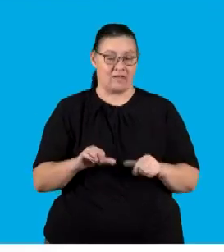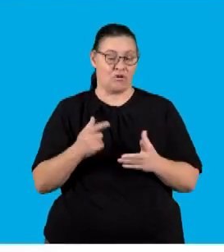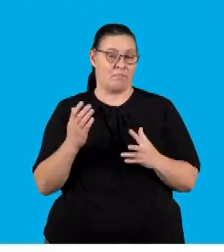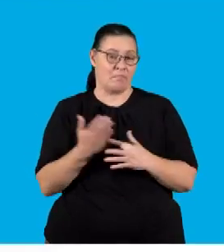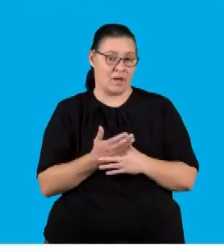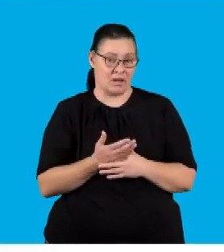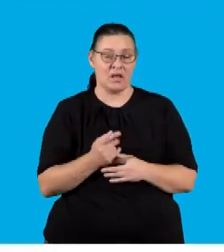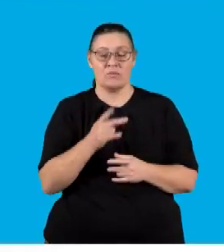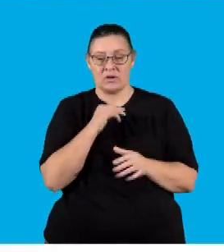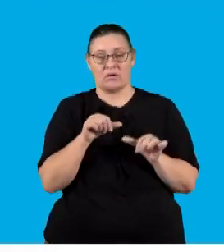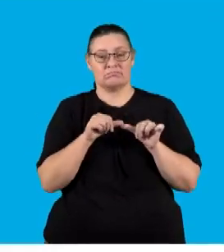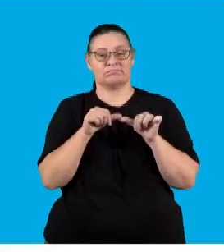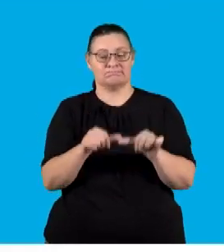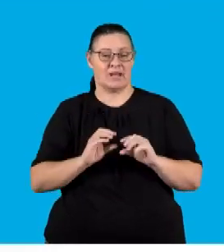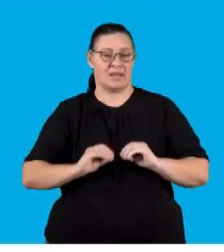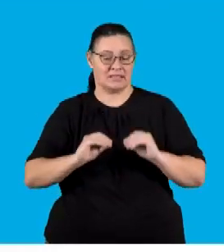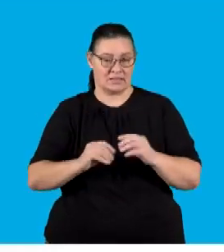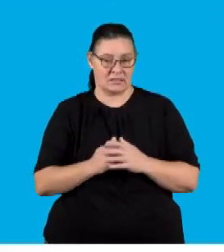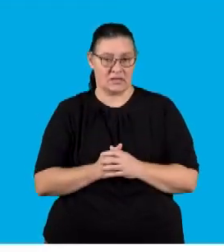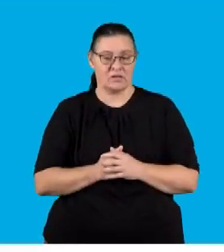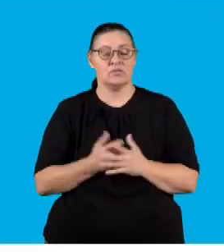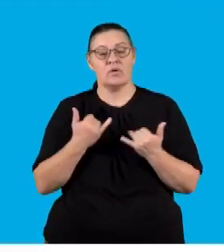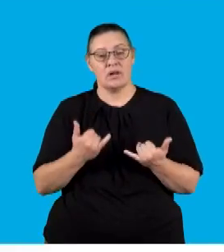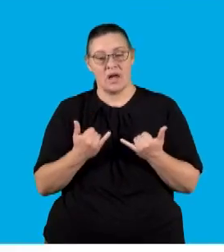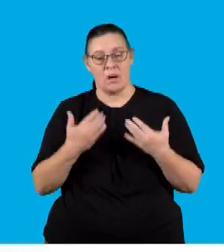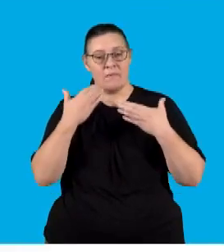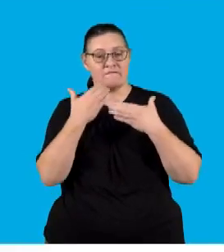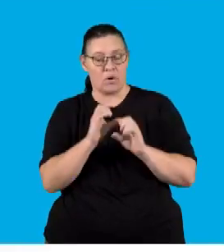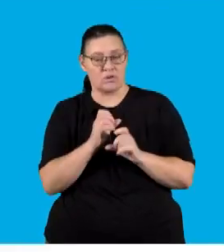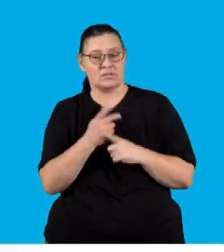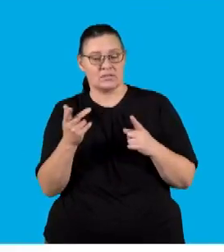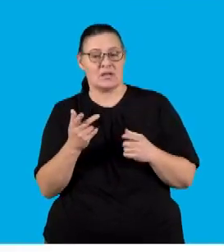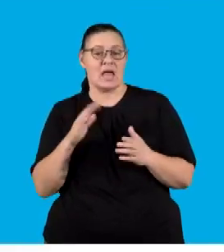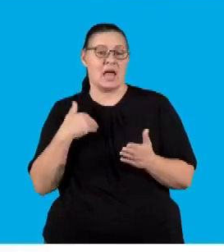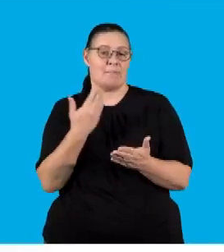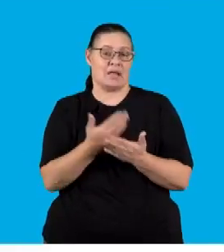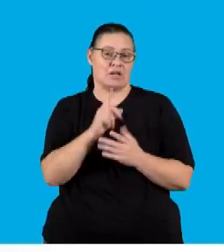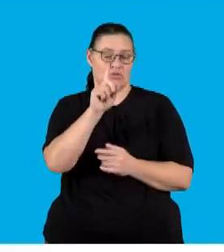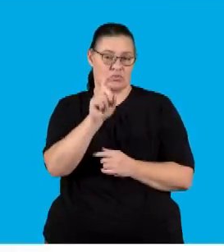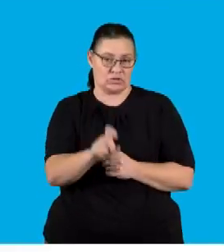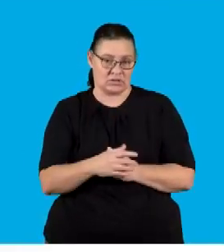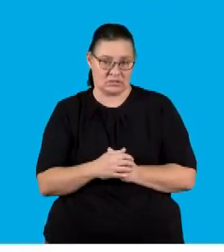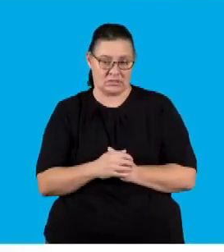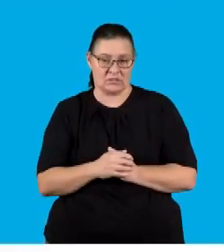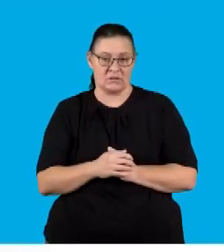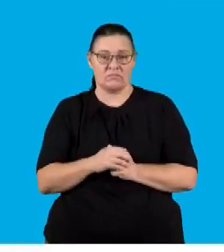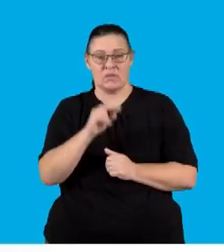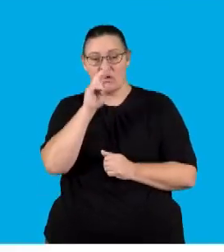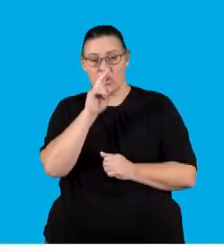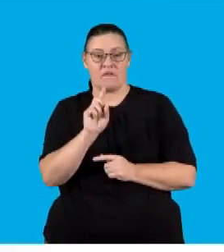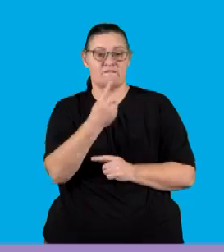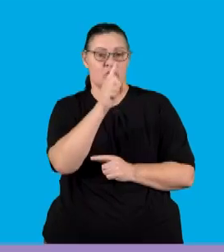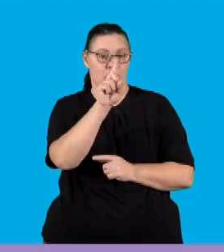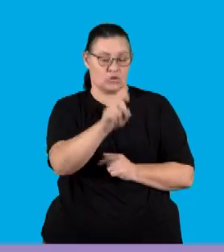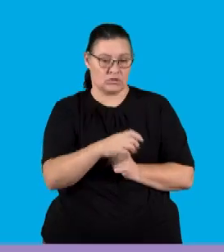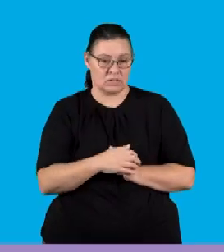Welcome back from the ad break, and let's continue with our lesson. So now we are going to focus more on those application questions. Let's